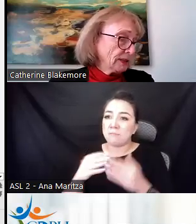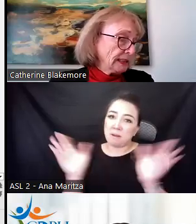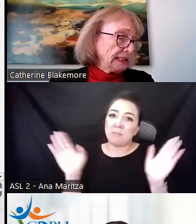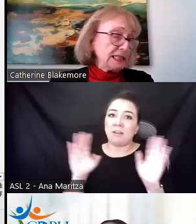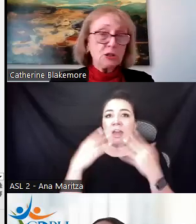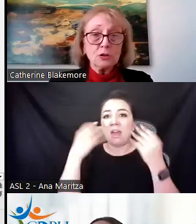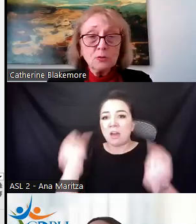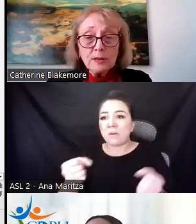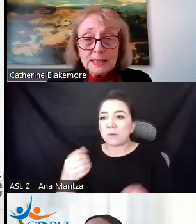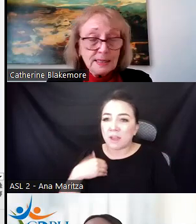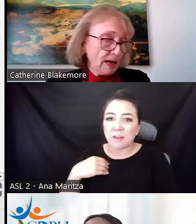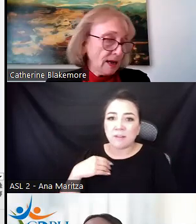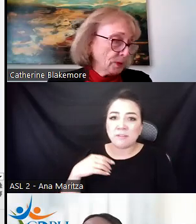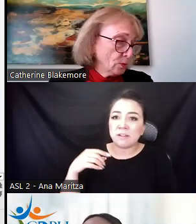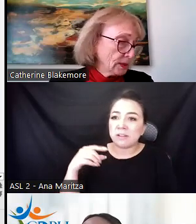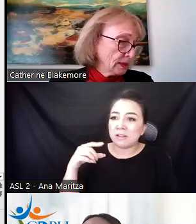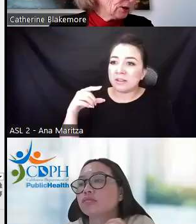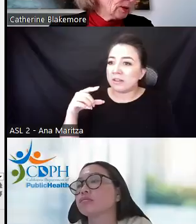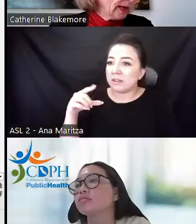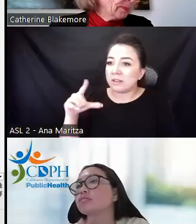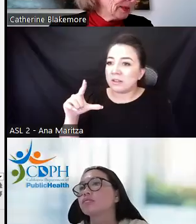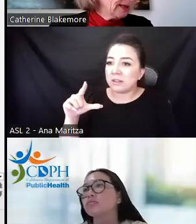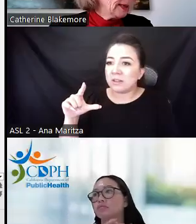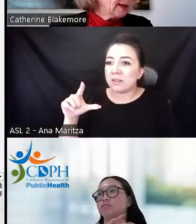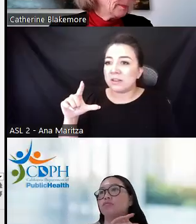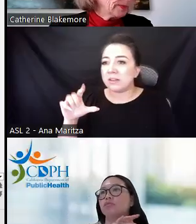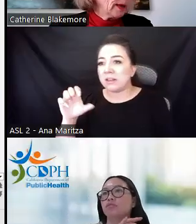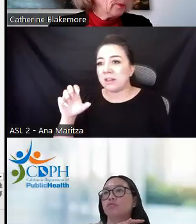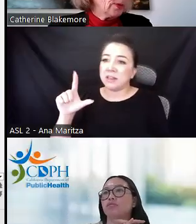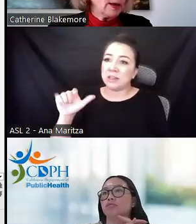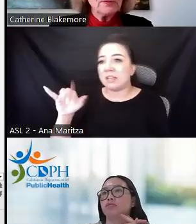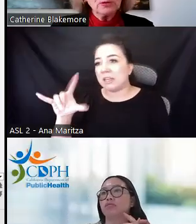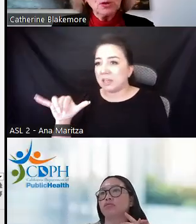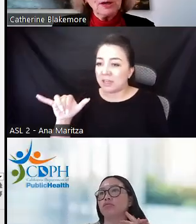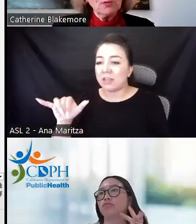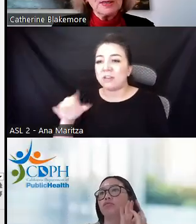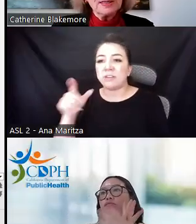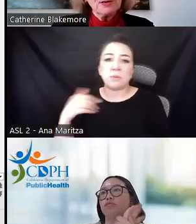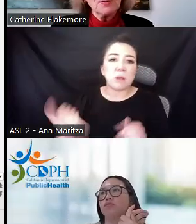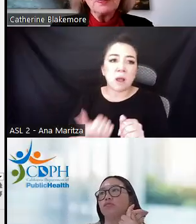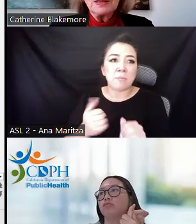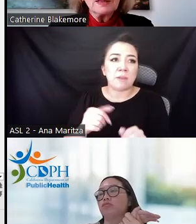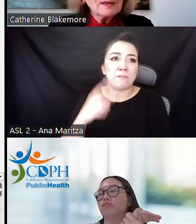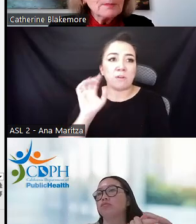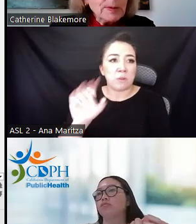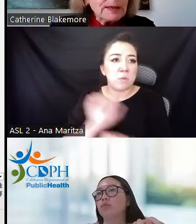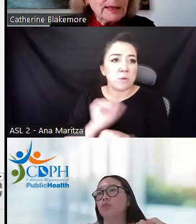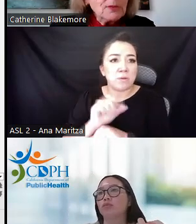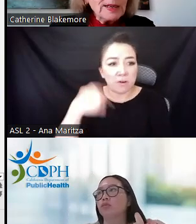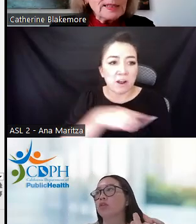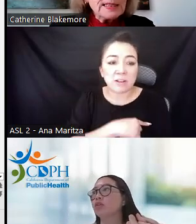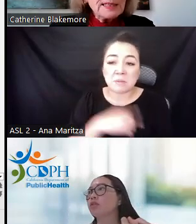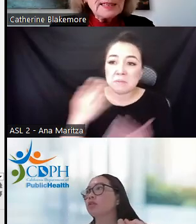we have Lindley Stern with us, who's going to do an update of their work for us. So maybe we